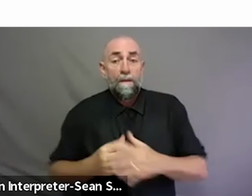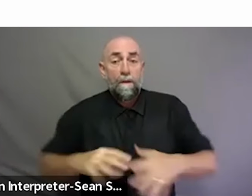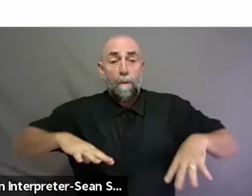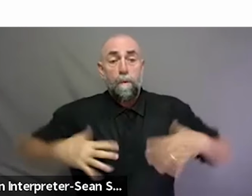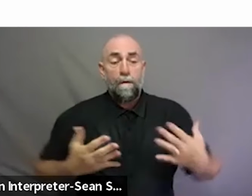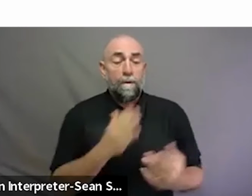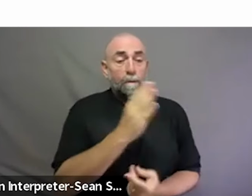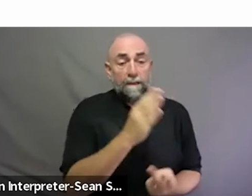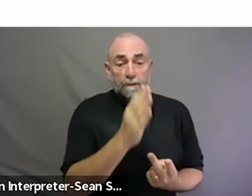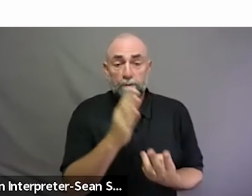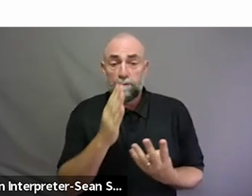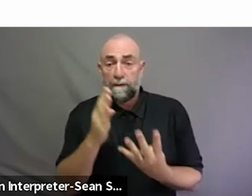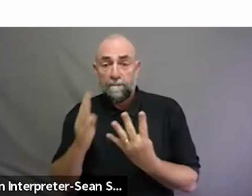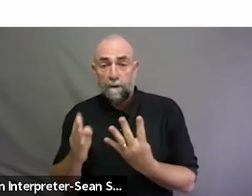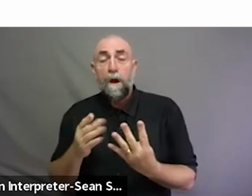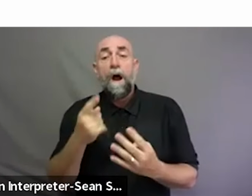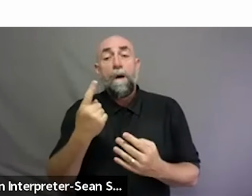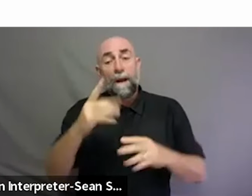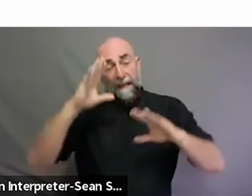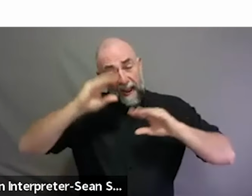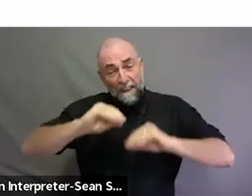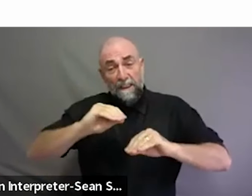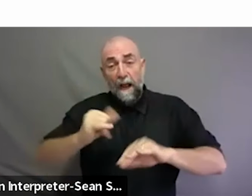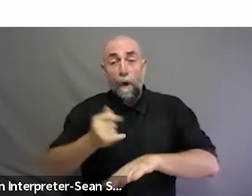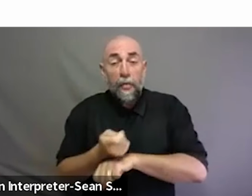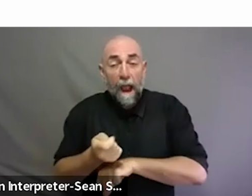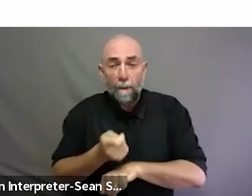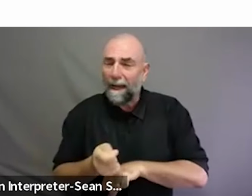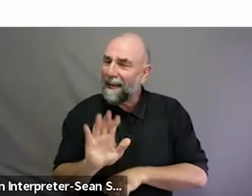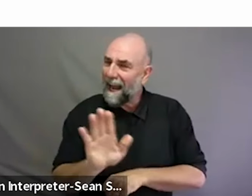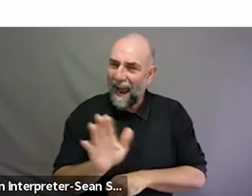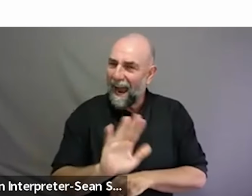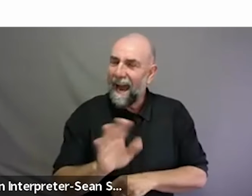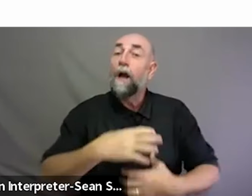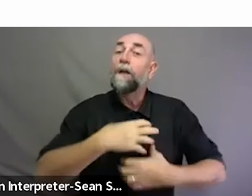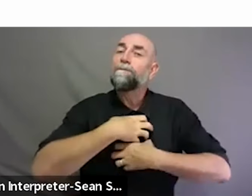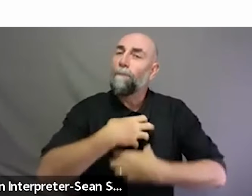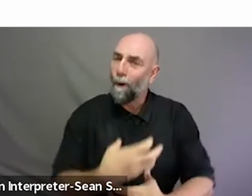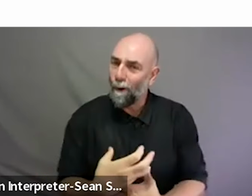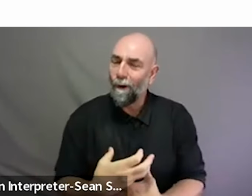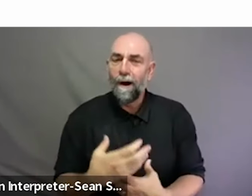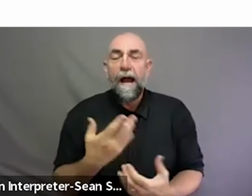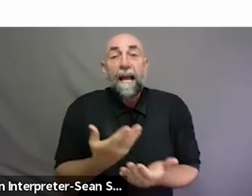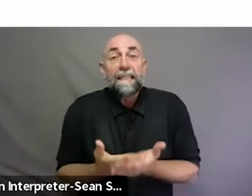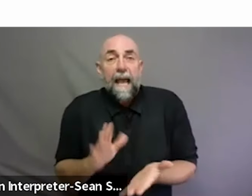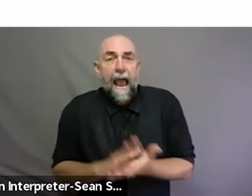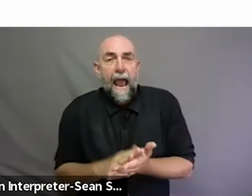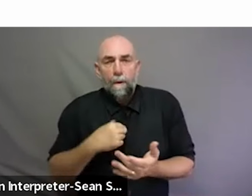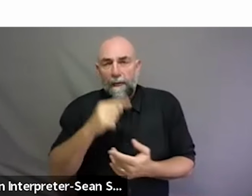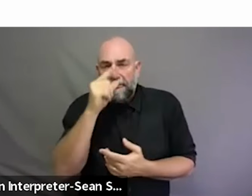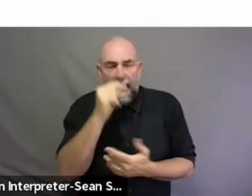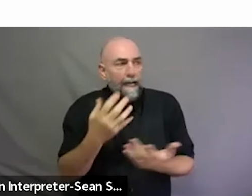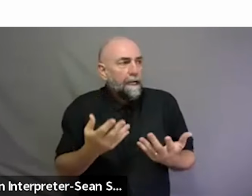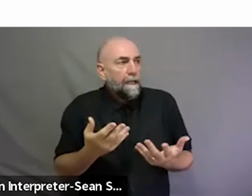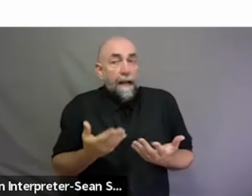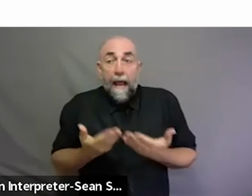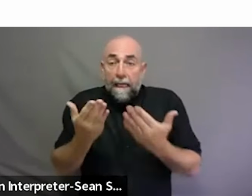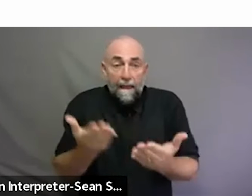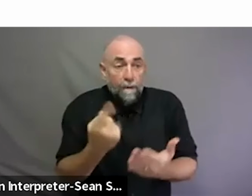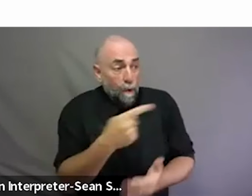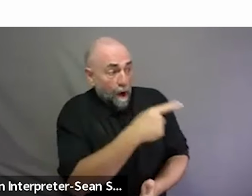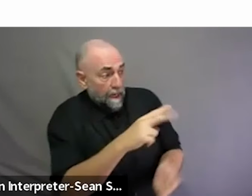about education or therapy. It's about how can we allow neurodiverse